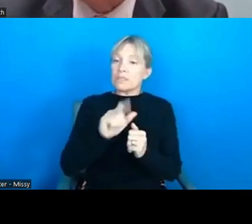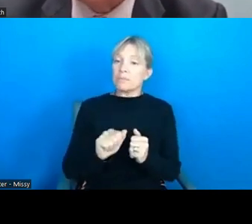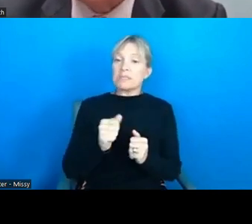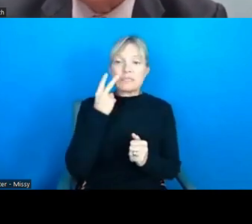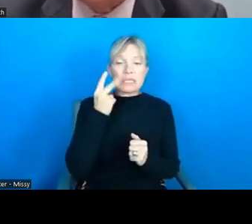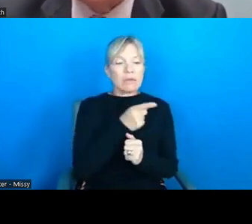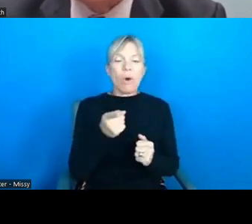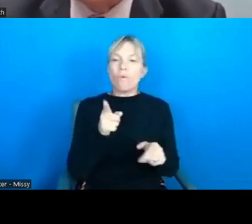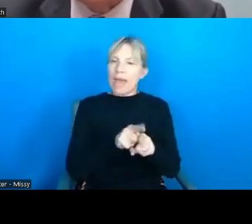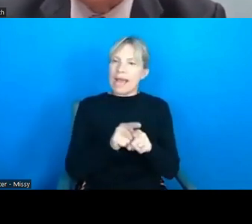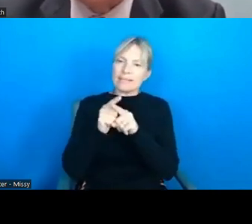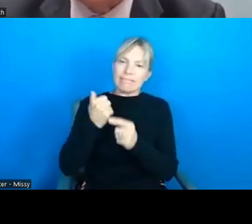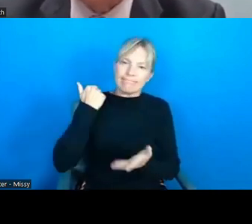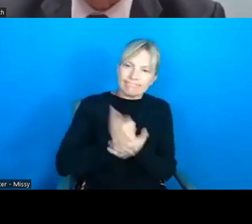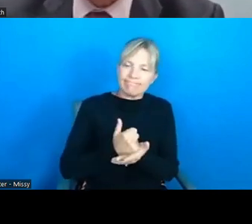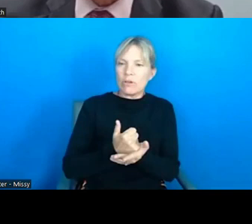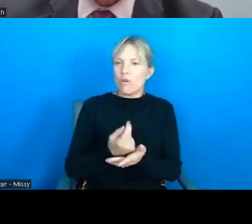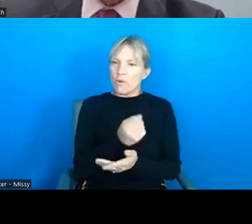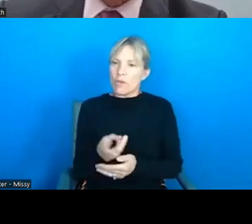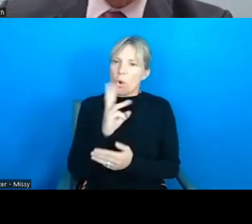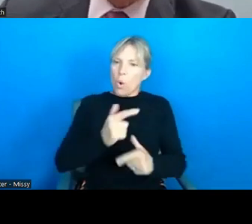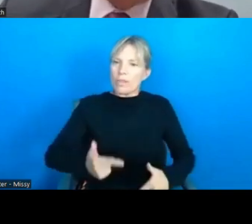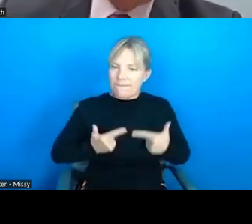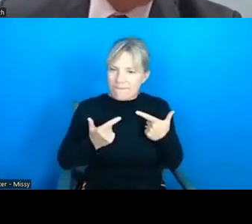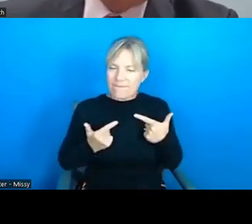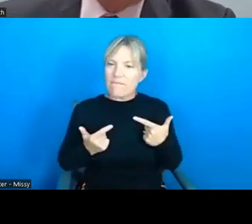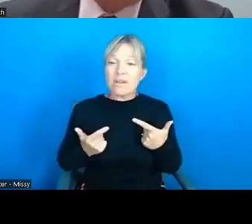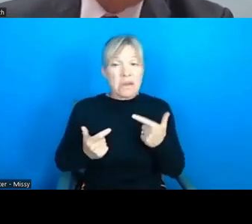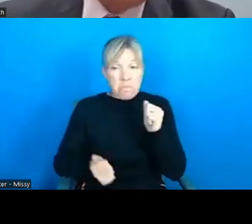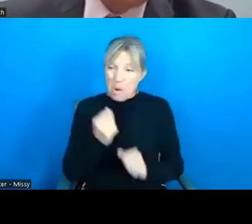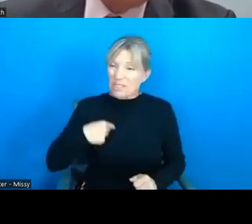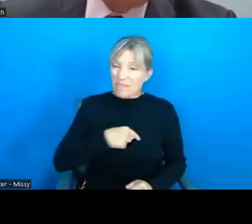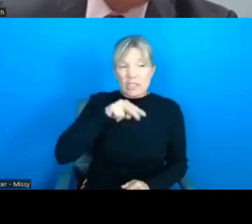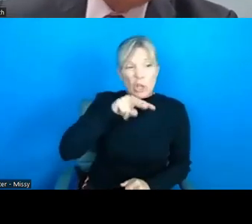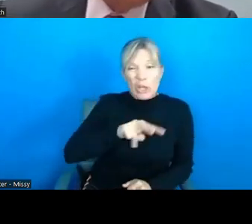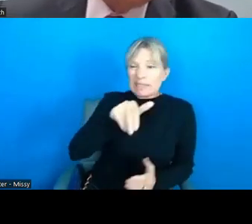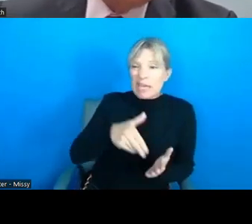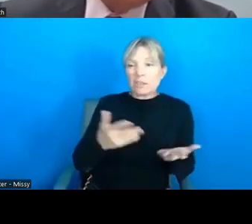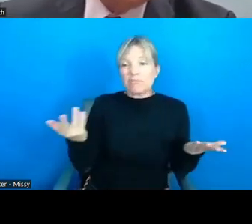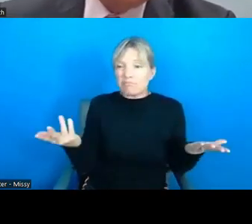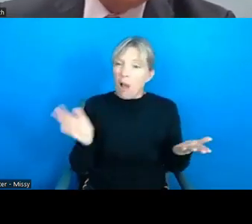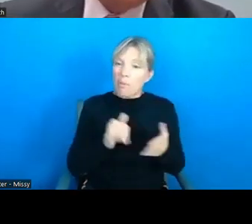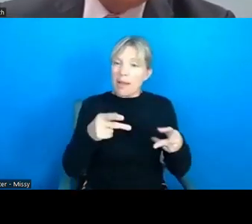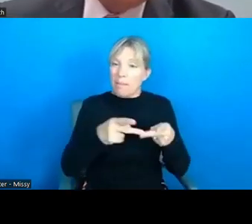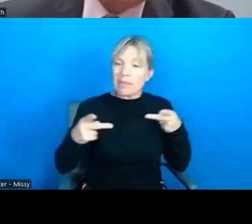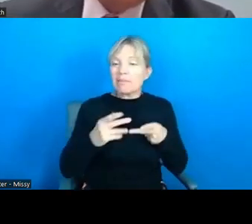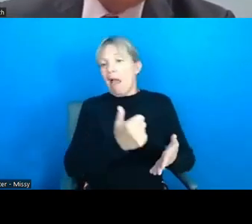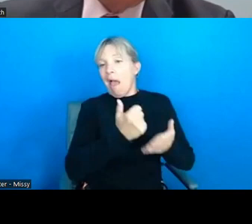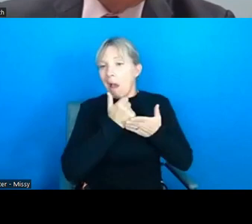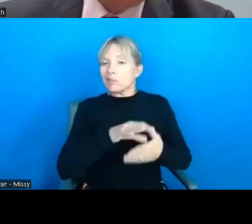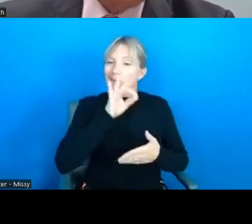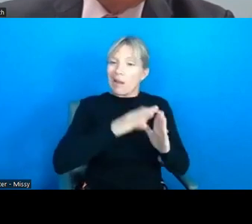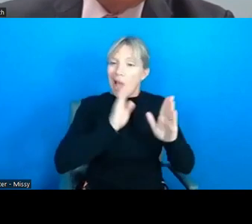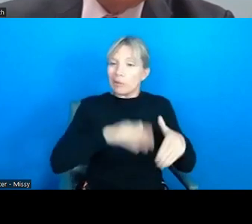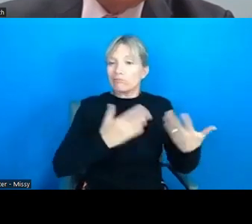as an anchor for their own lives. And most of us look at centers as a place that will help us find